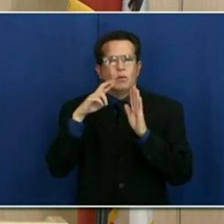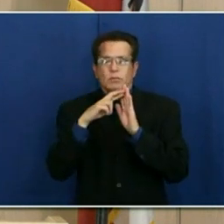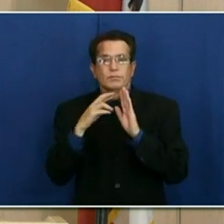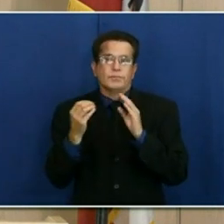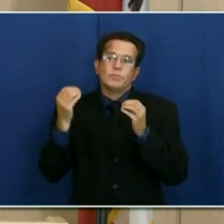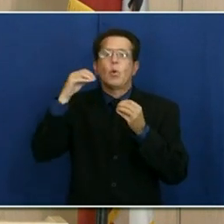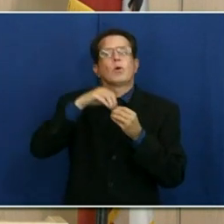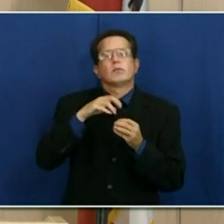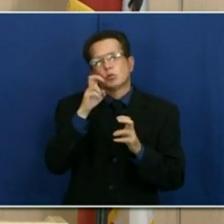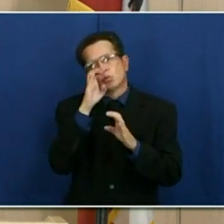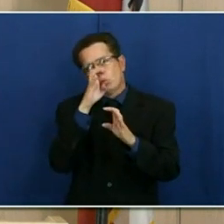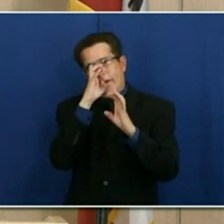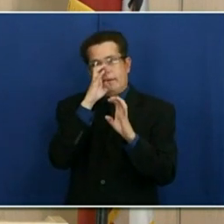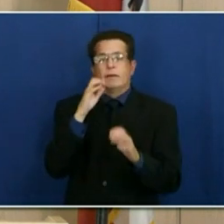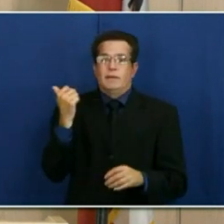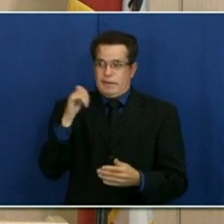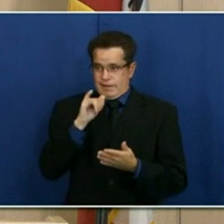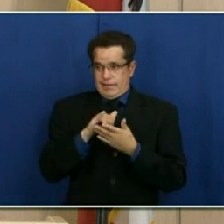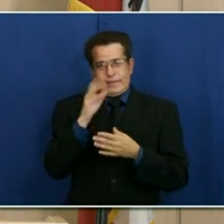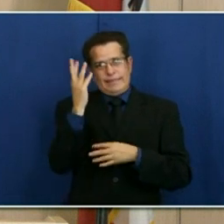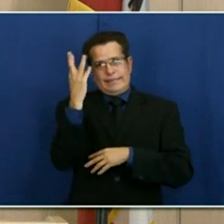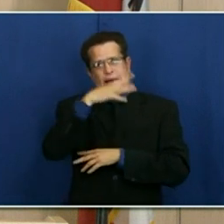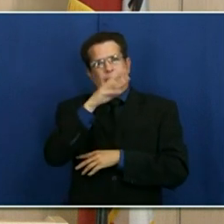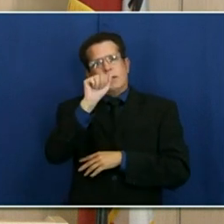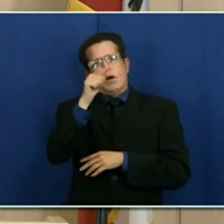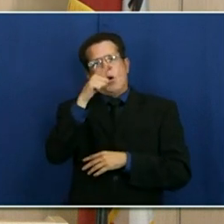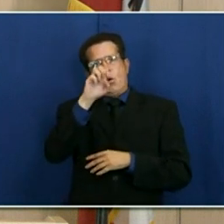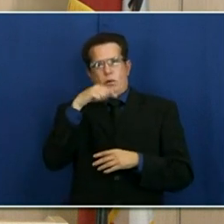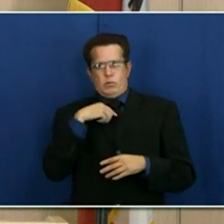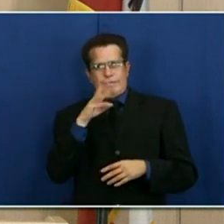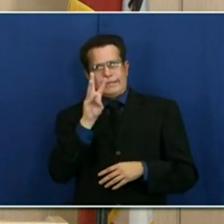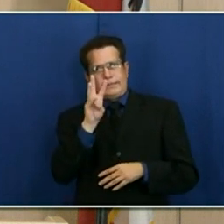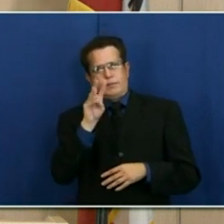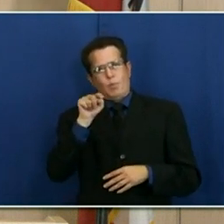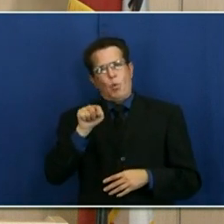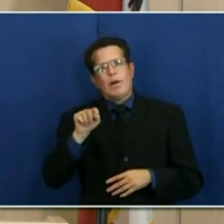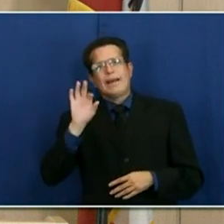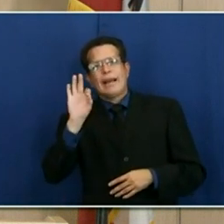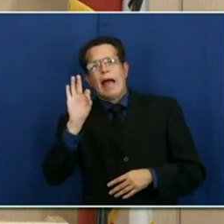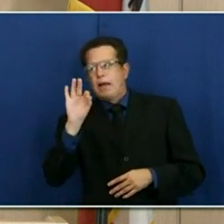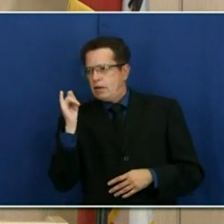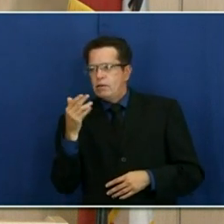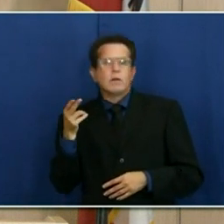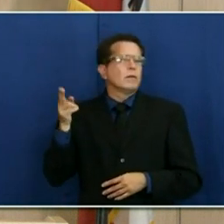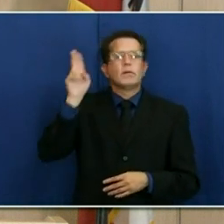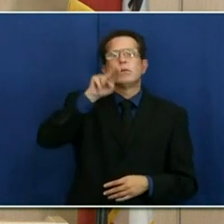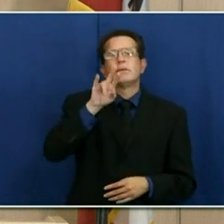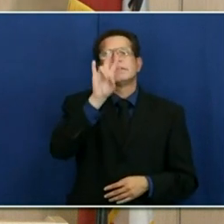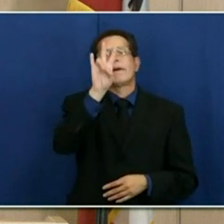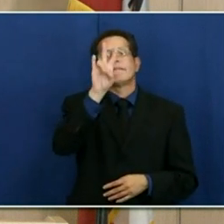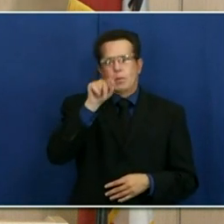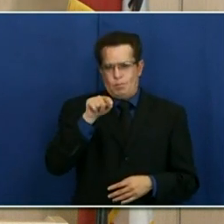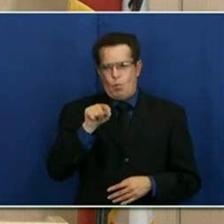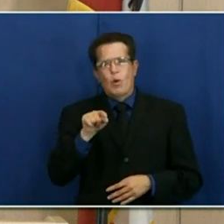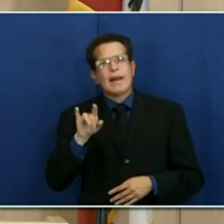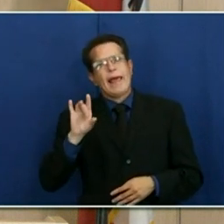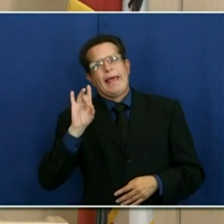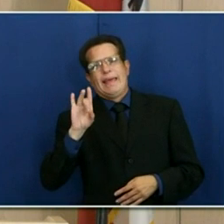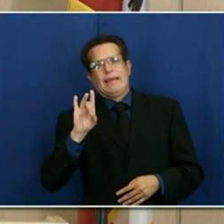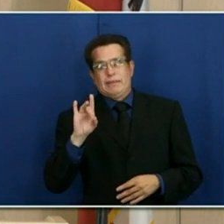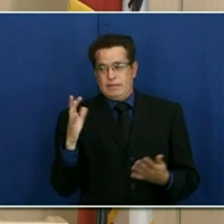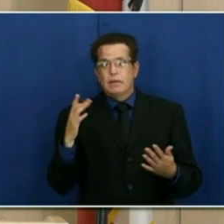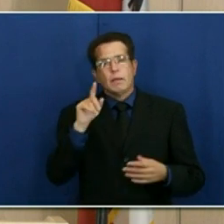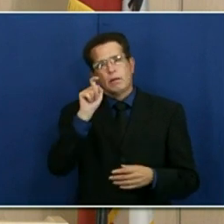back just six days ago, our unadjusted case rate was 6.9. Now it is 7.8. That is the